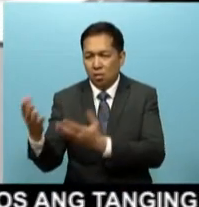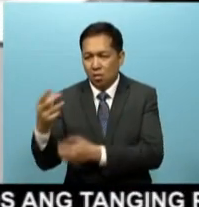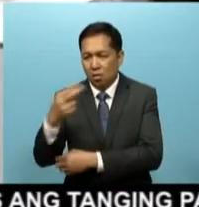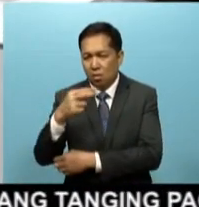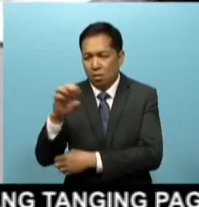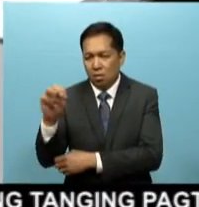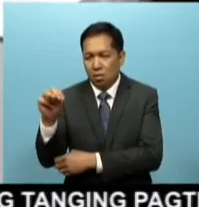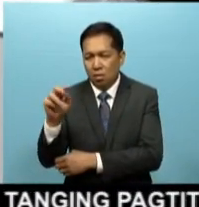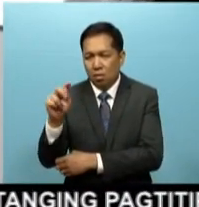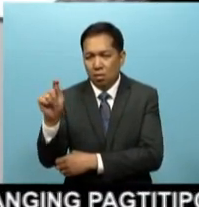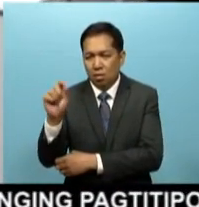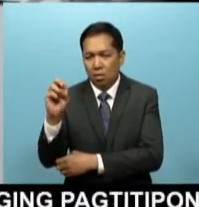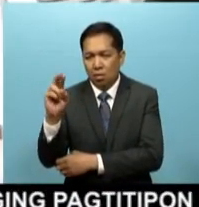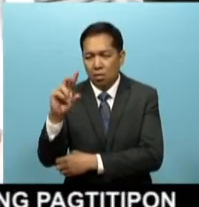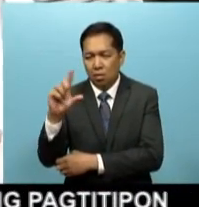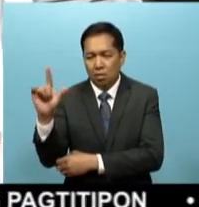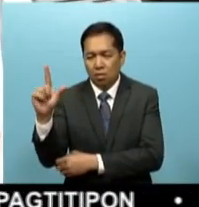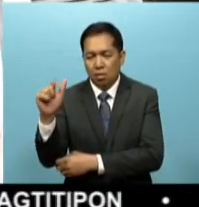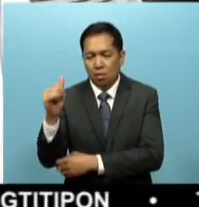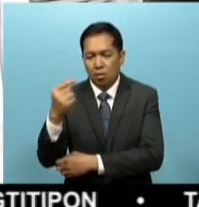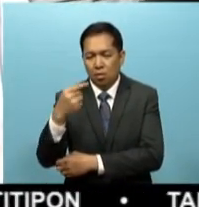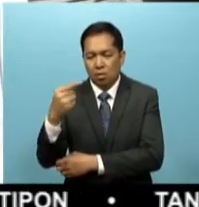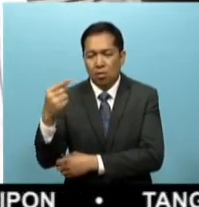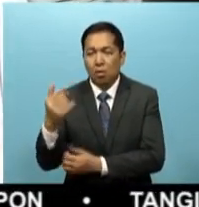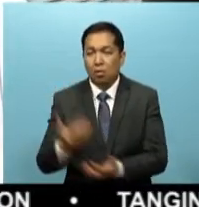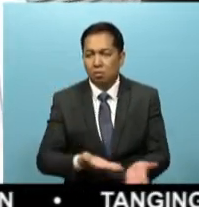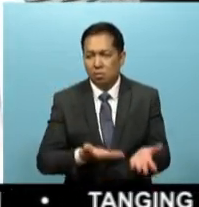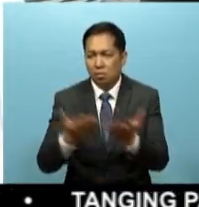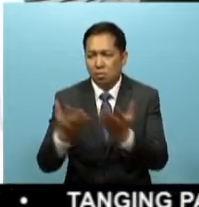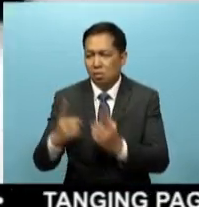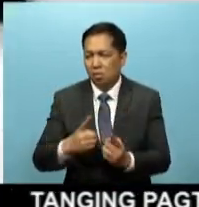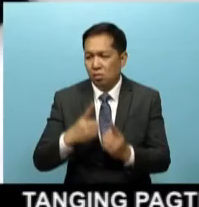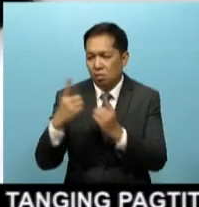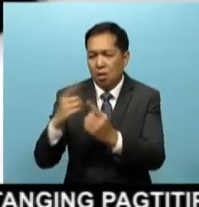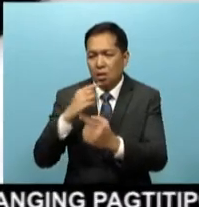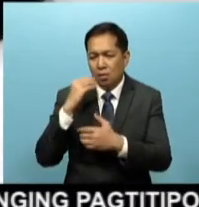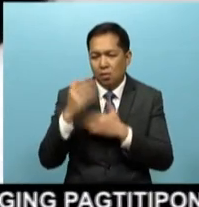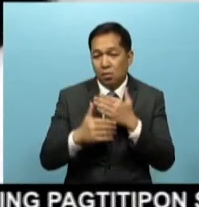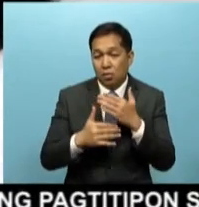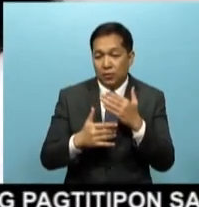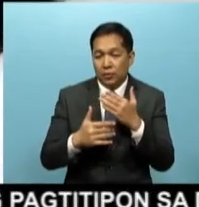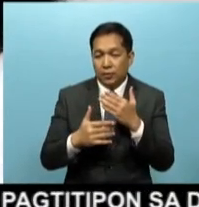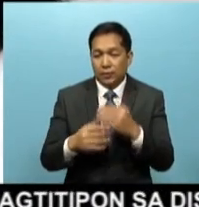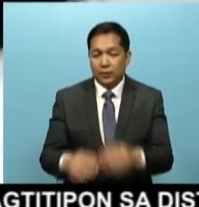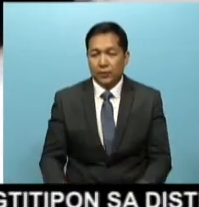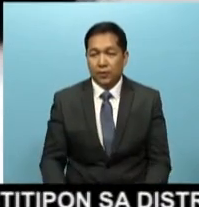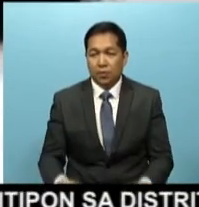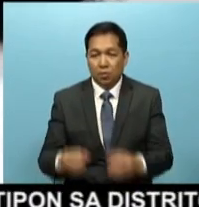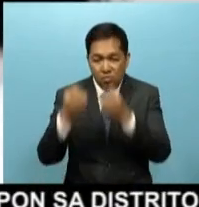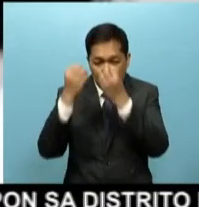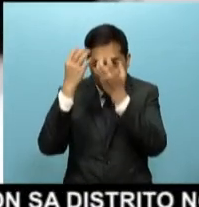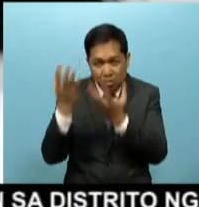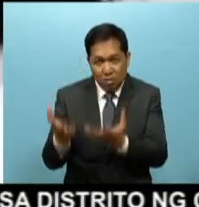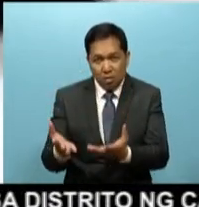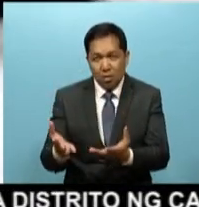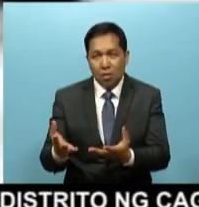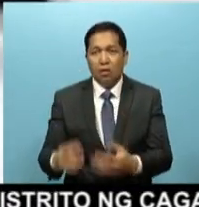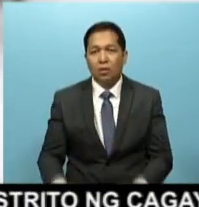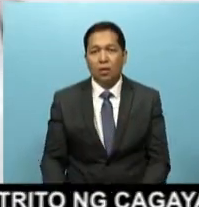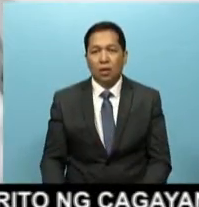Blood Transfusion to voluntarily donate blood. Volunteers diligently followed established